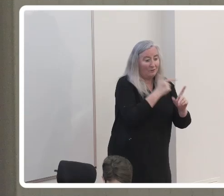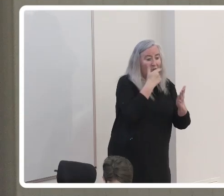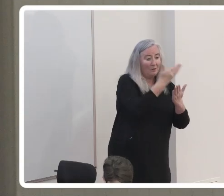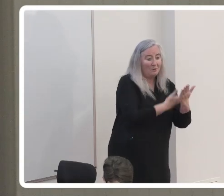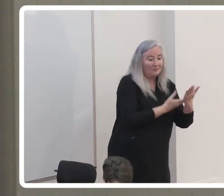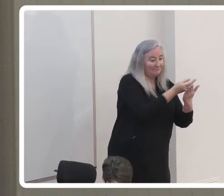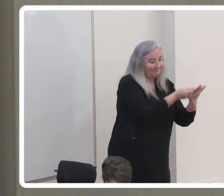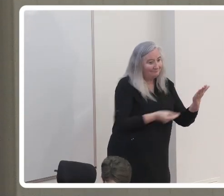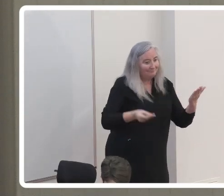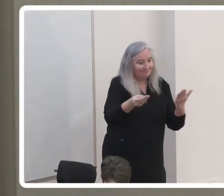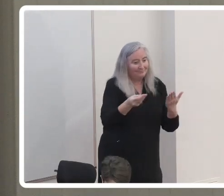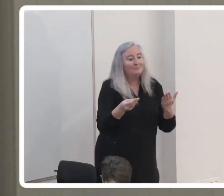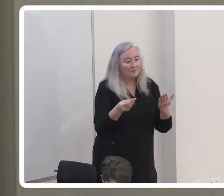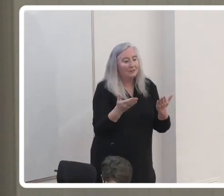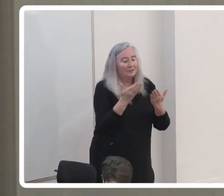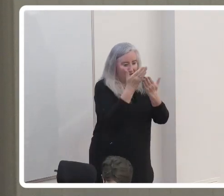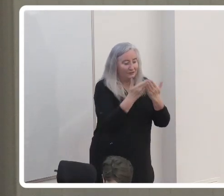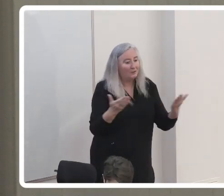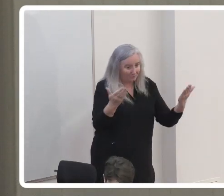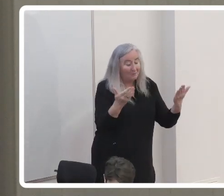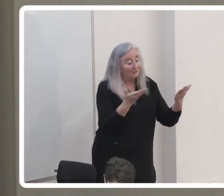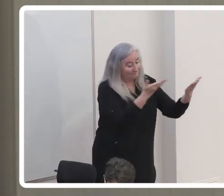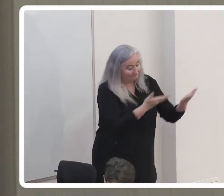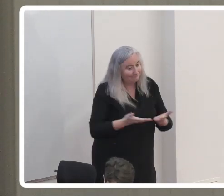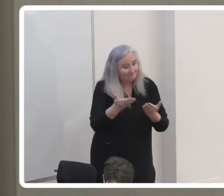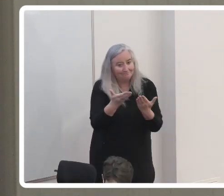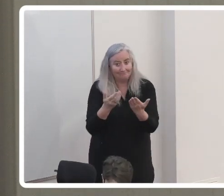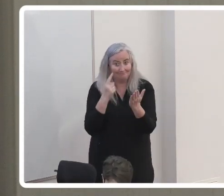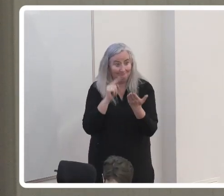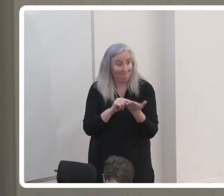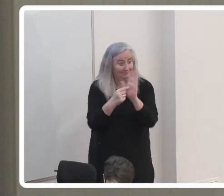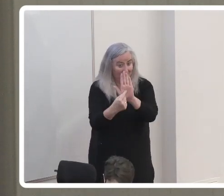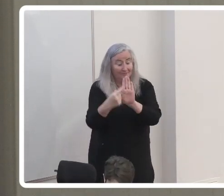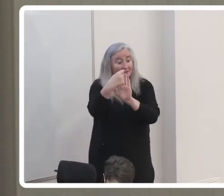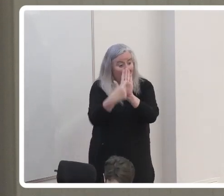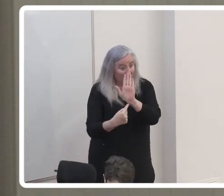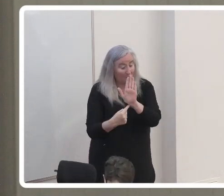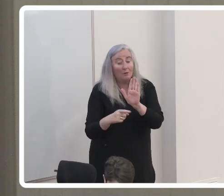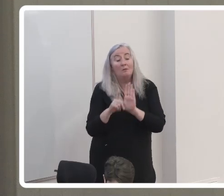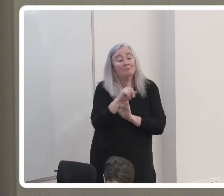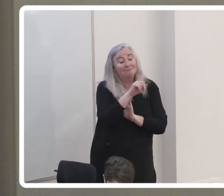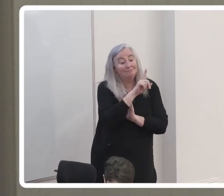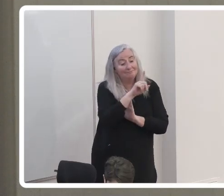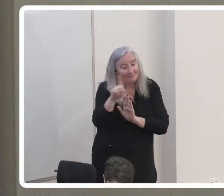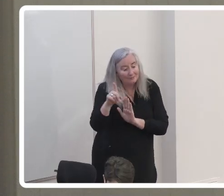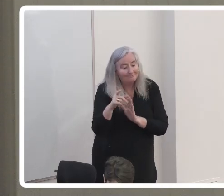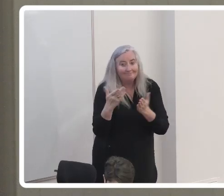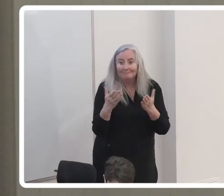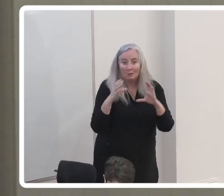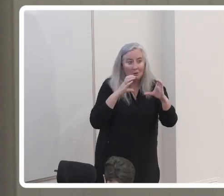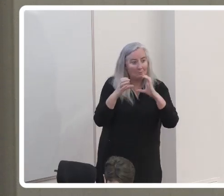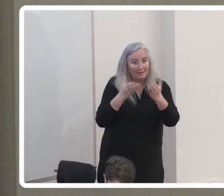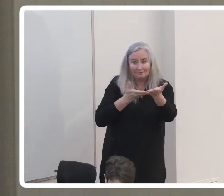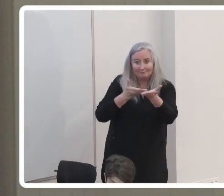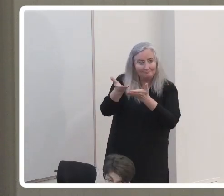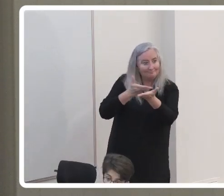the potential to be important for raising various concerns. However, we were aware of its limitations, such as